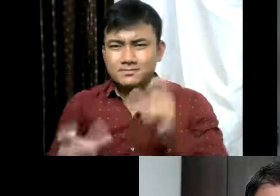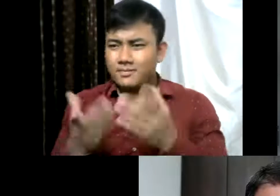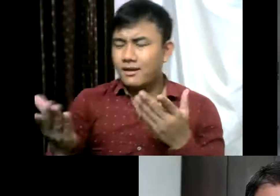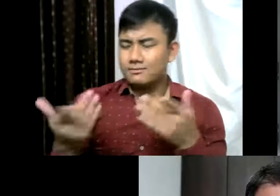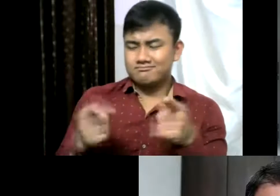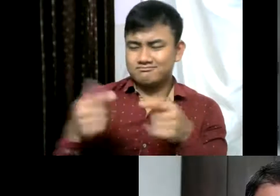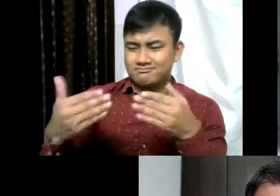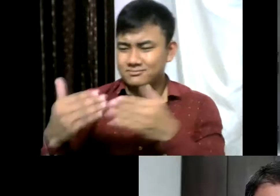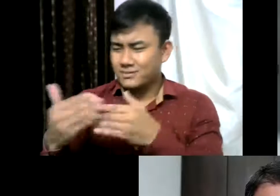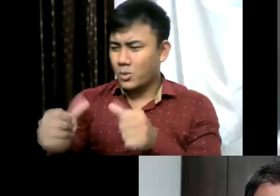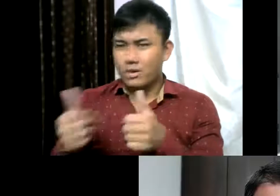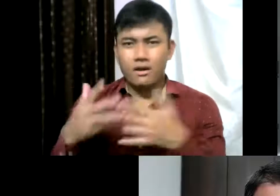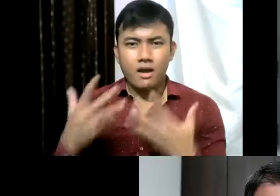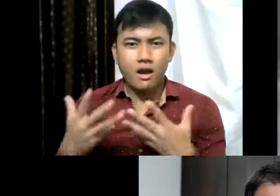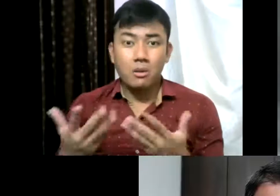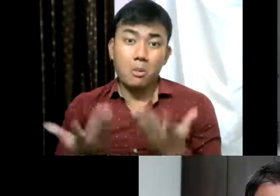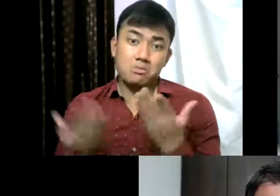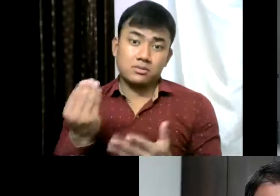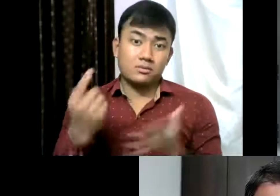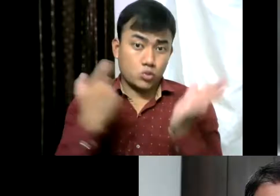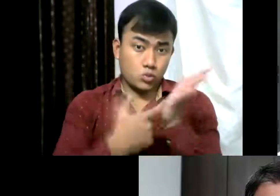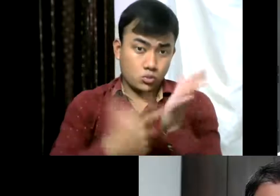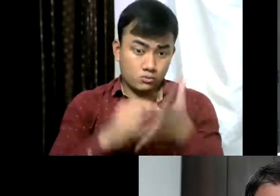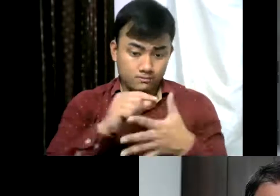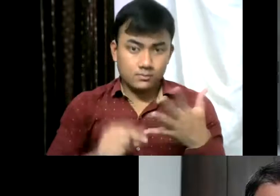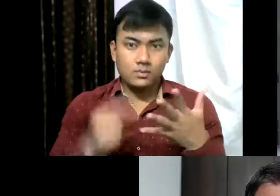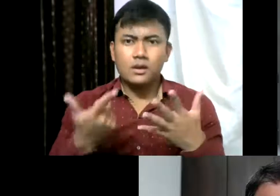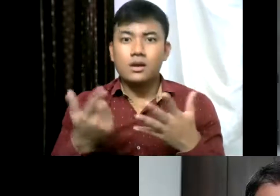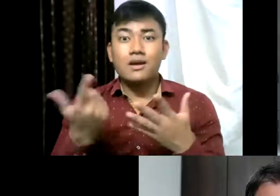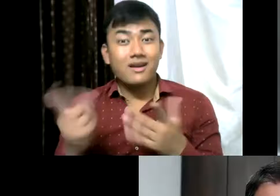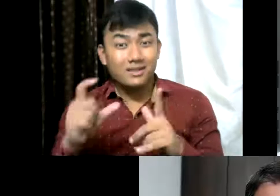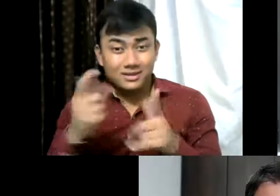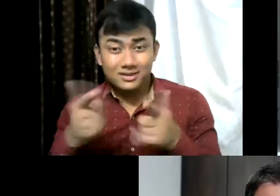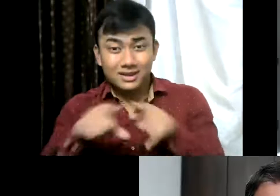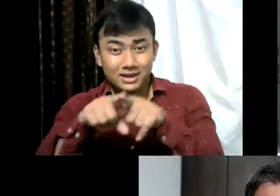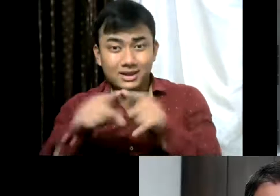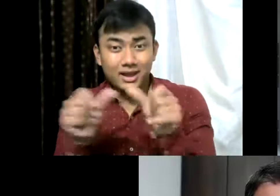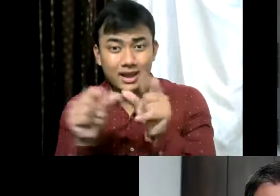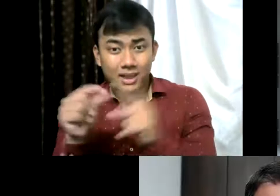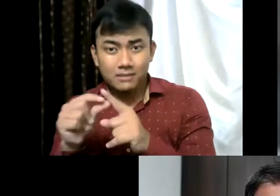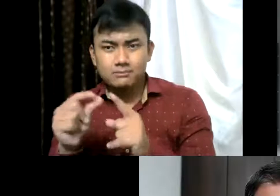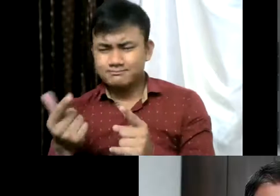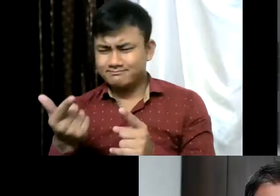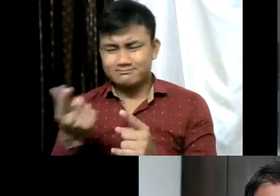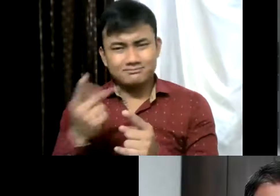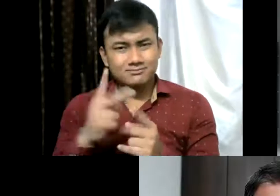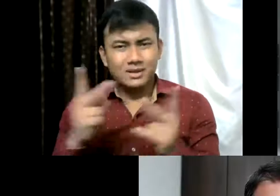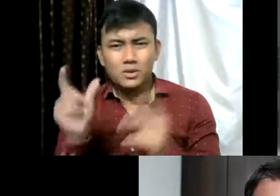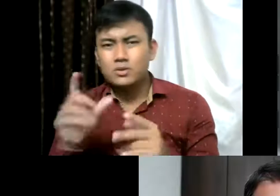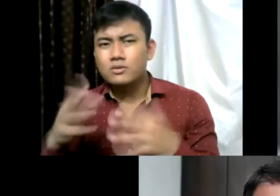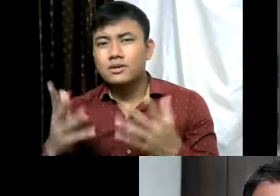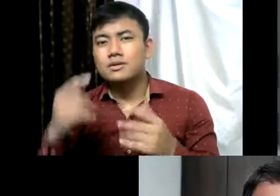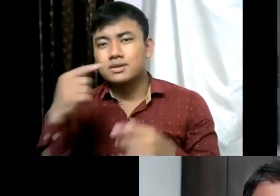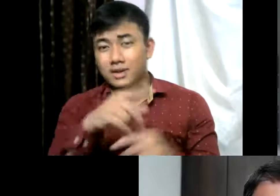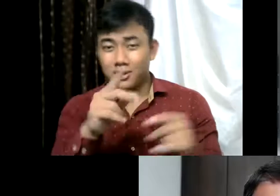times, right? And what role are dating apps playing in this? This is it's one of my favorite topics, to be honest,